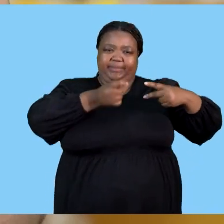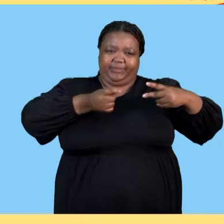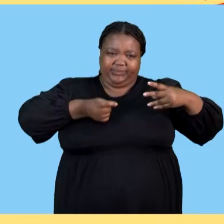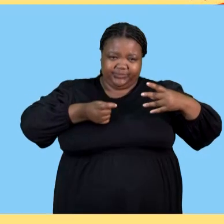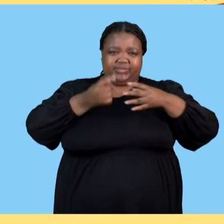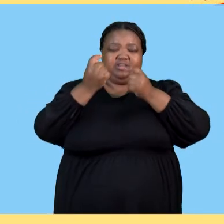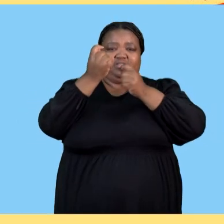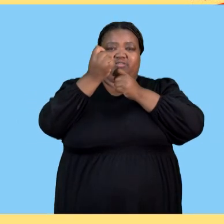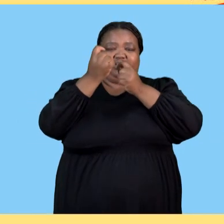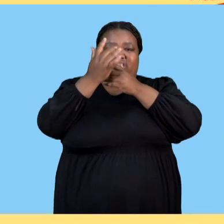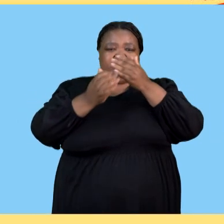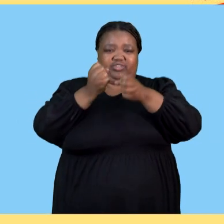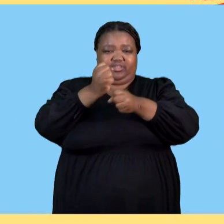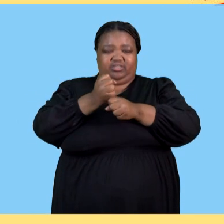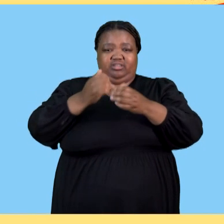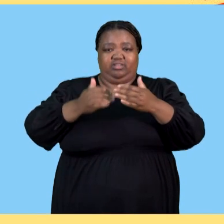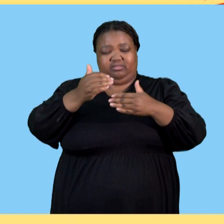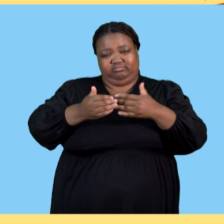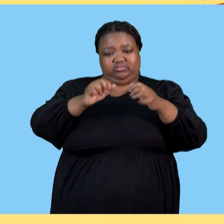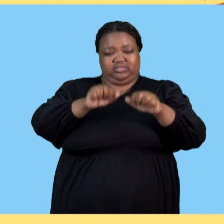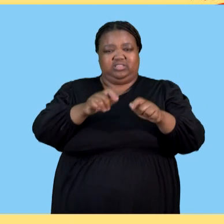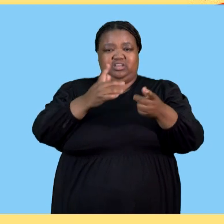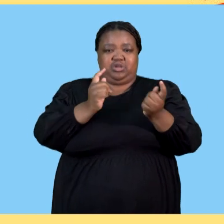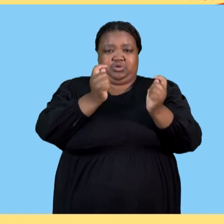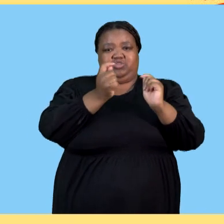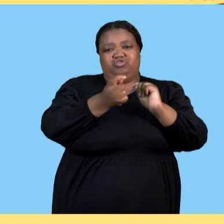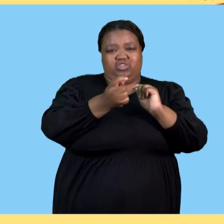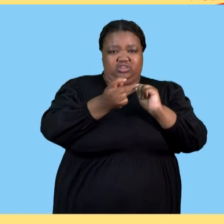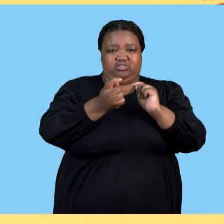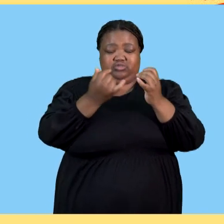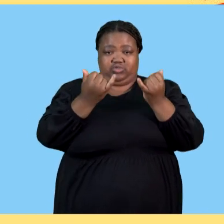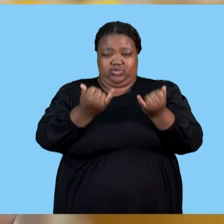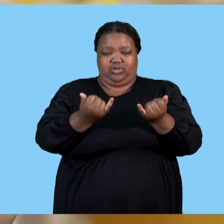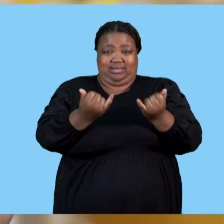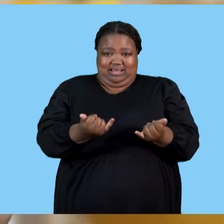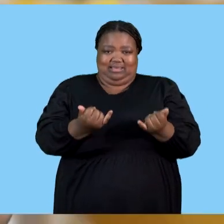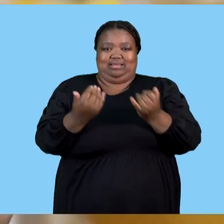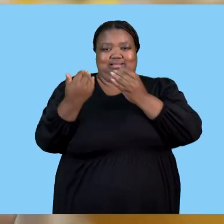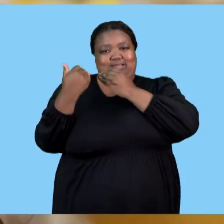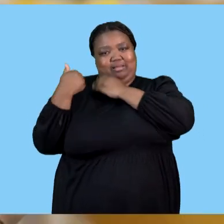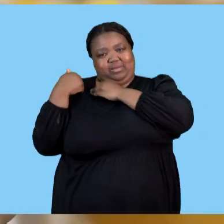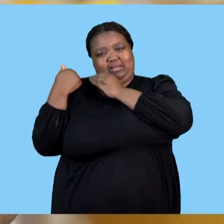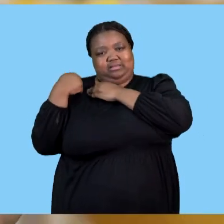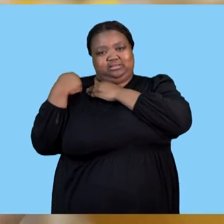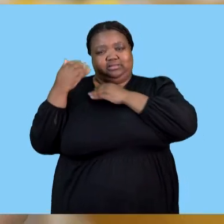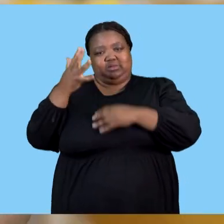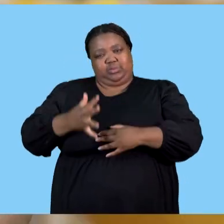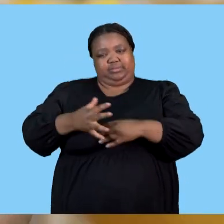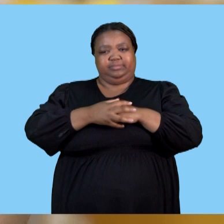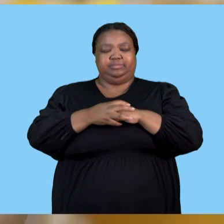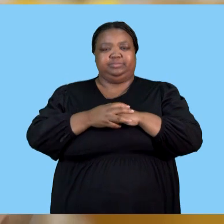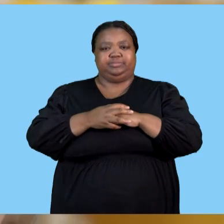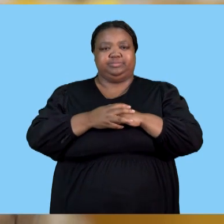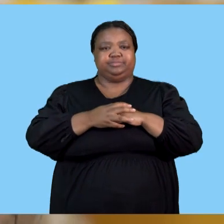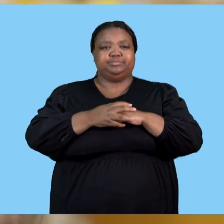loan that I will pay within the next financial year will then cease to be a non-current